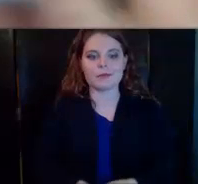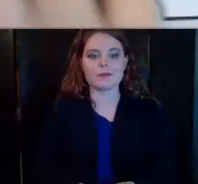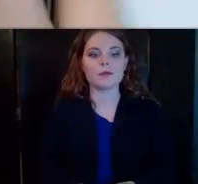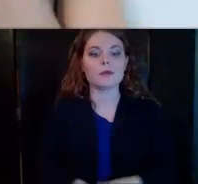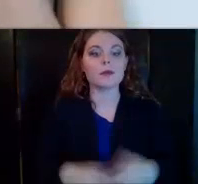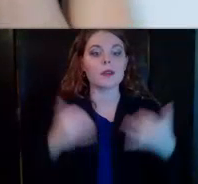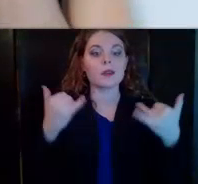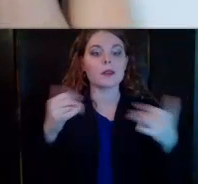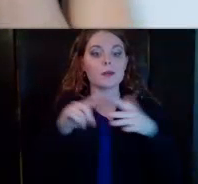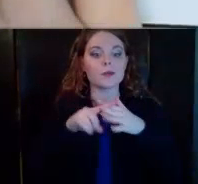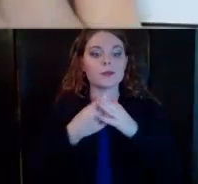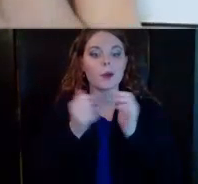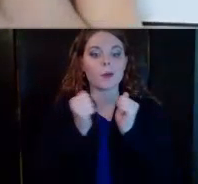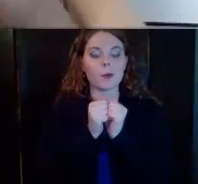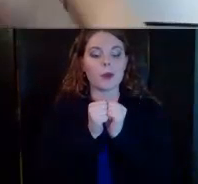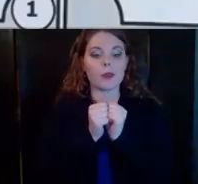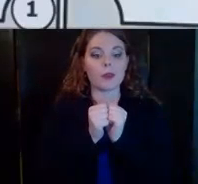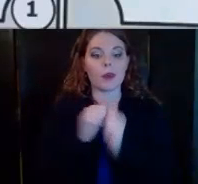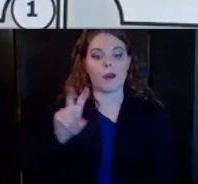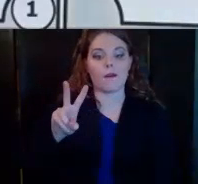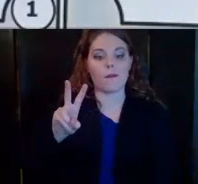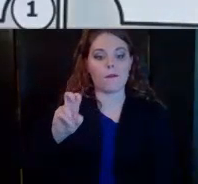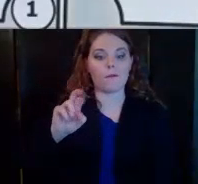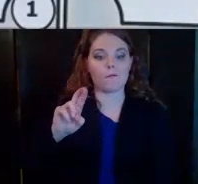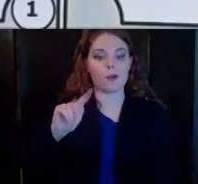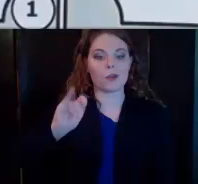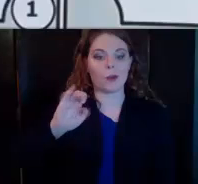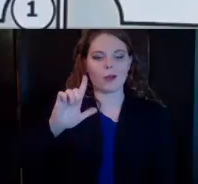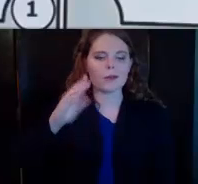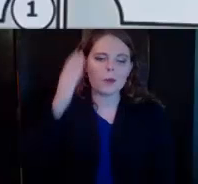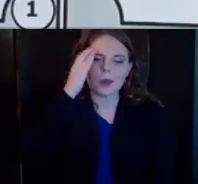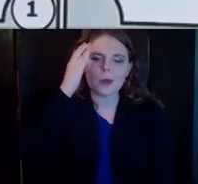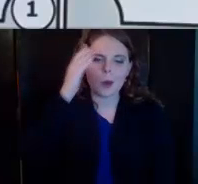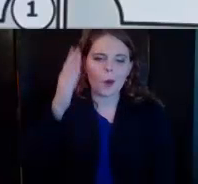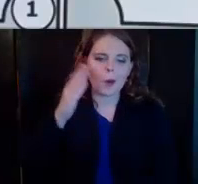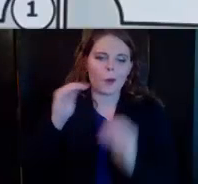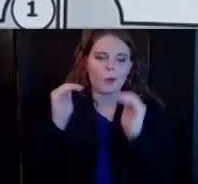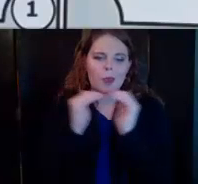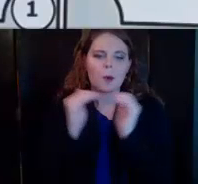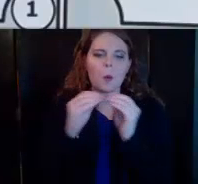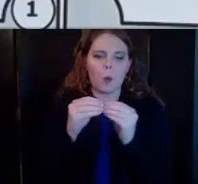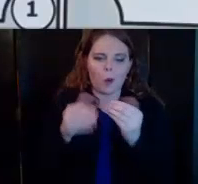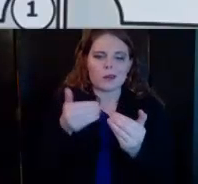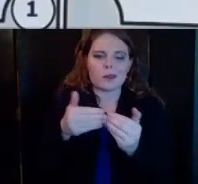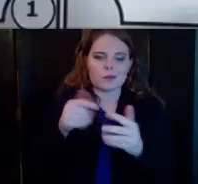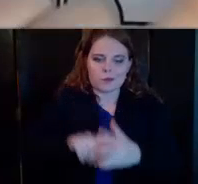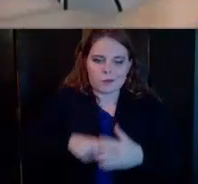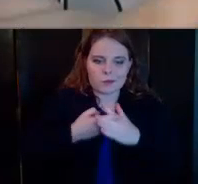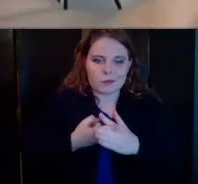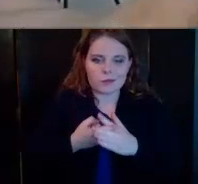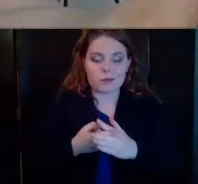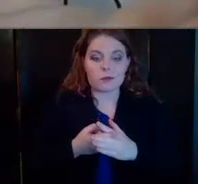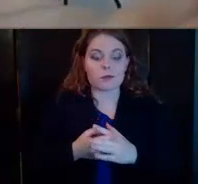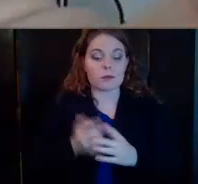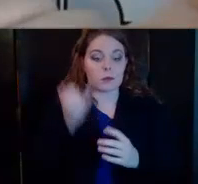Let's start off with a vertical angle because we know these are equal. So it makes it a little bit easier. If one